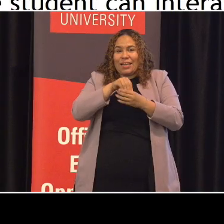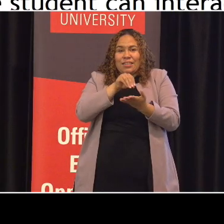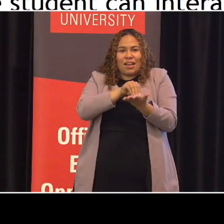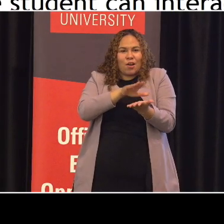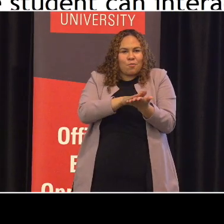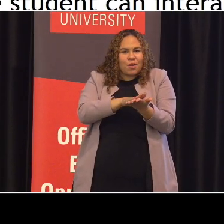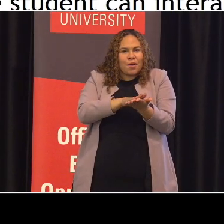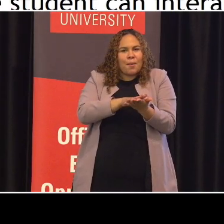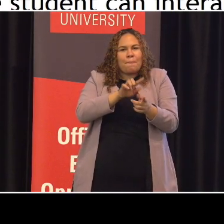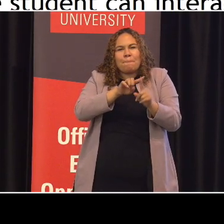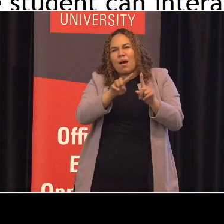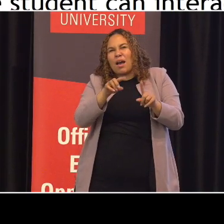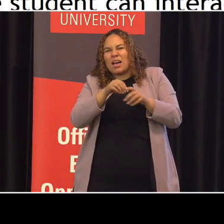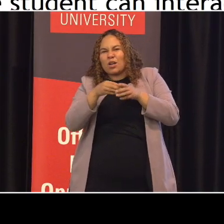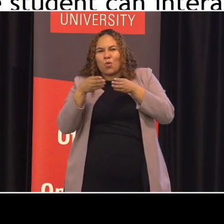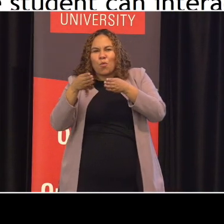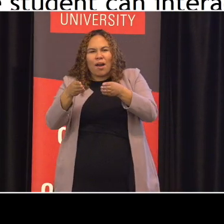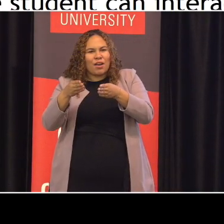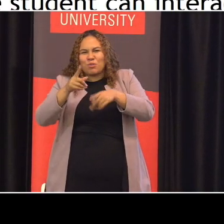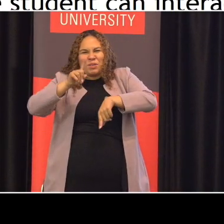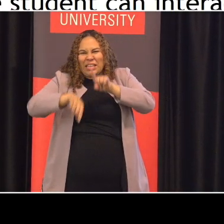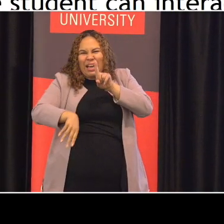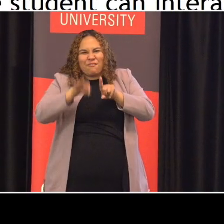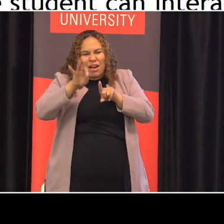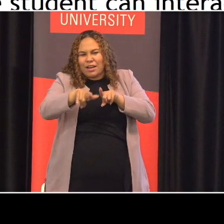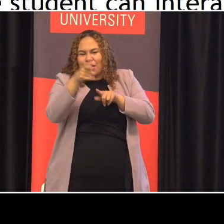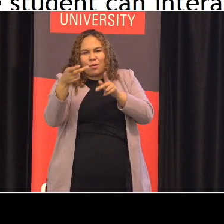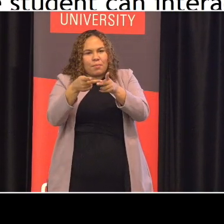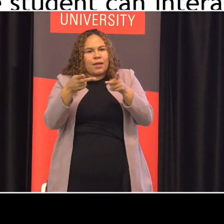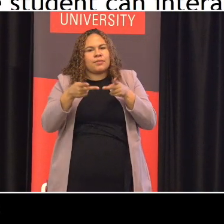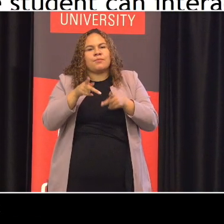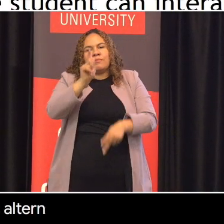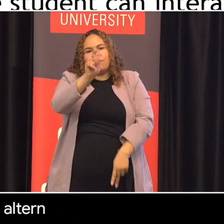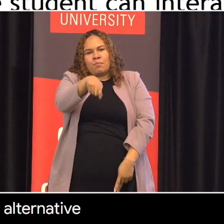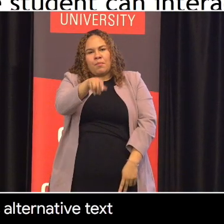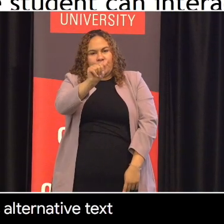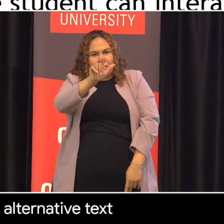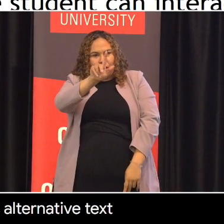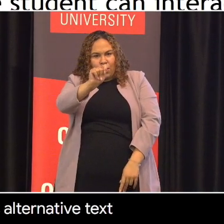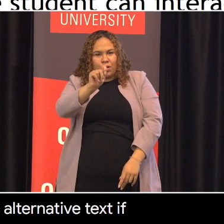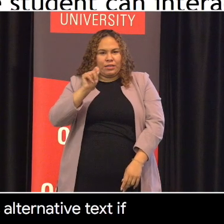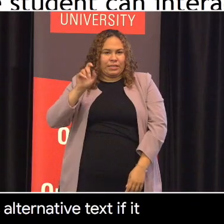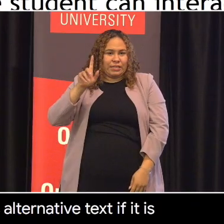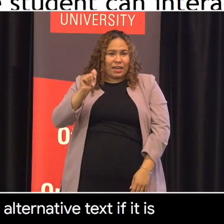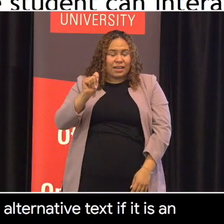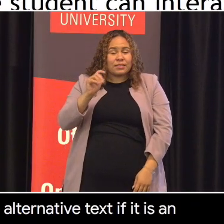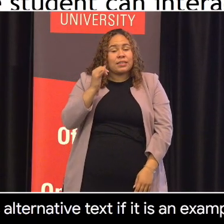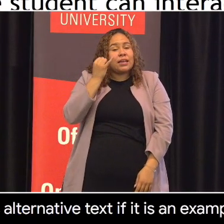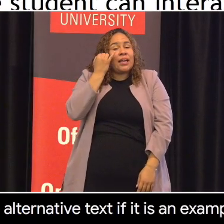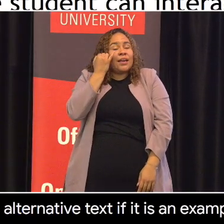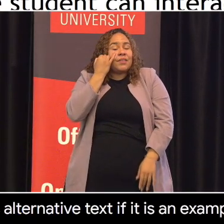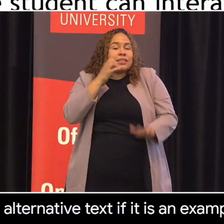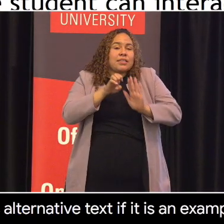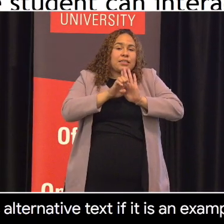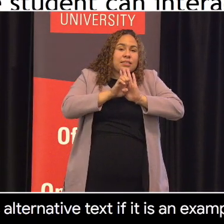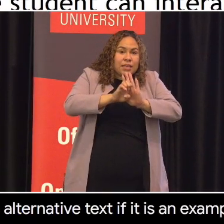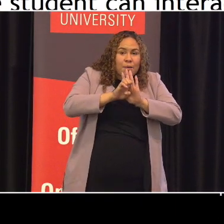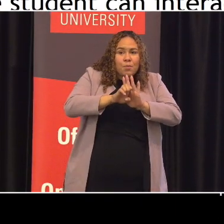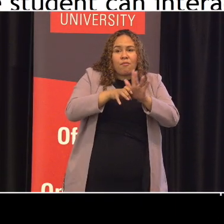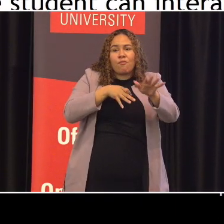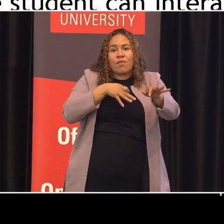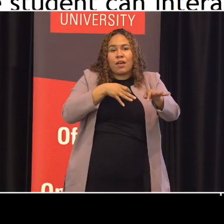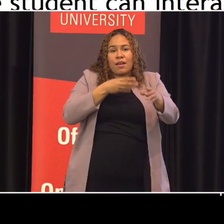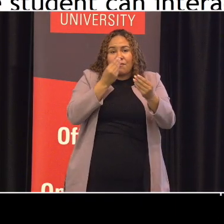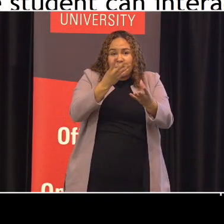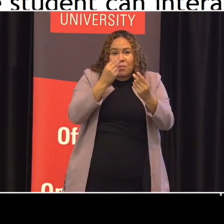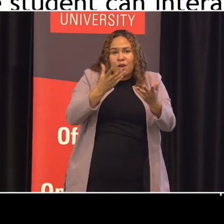but it's enhancing it in a way that is not found anywhere else, it gets alternative text. If it is an example of information